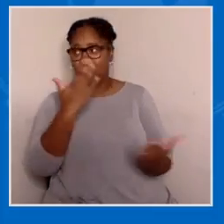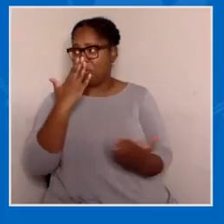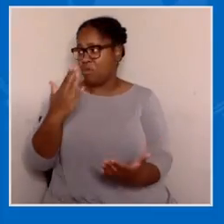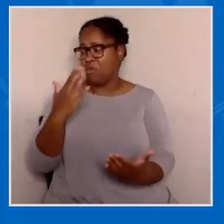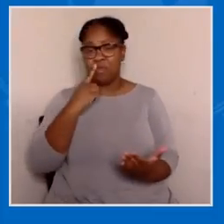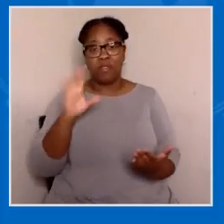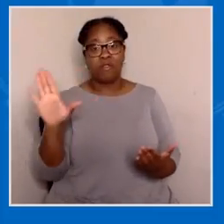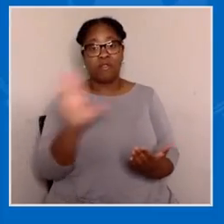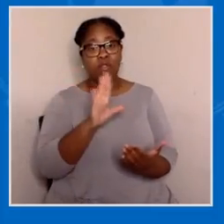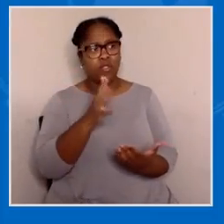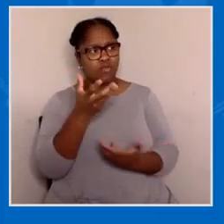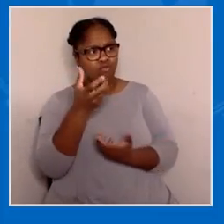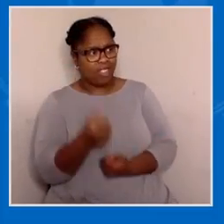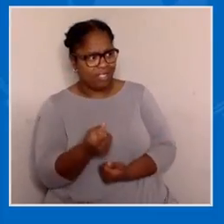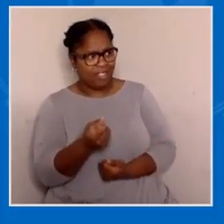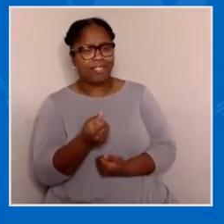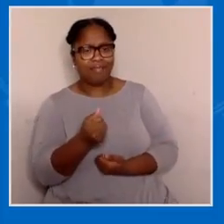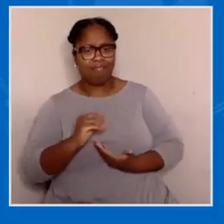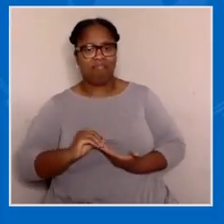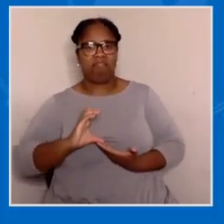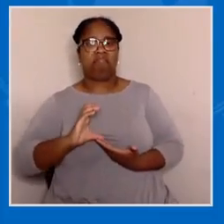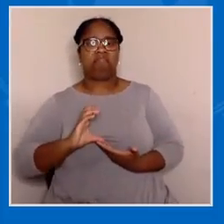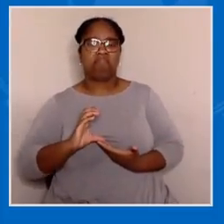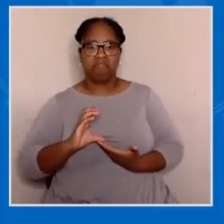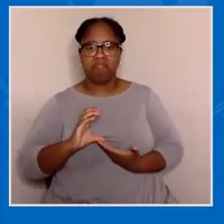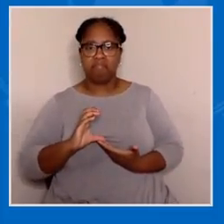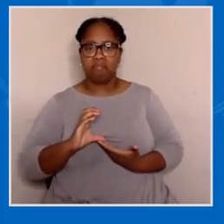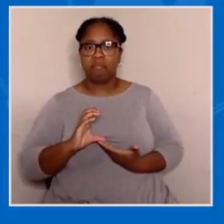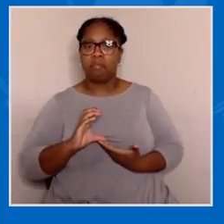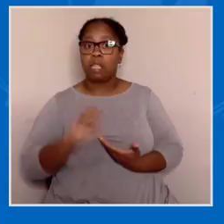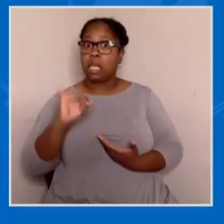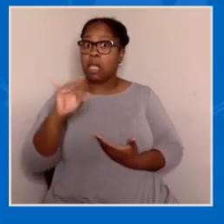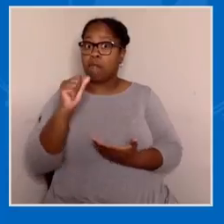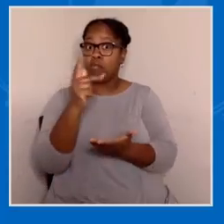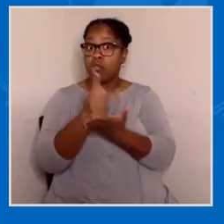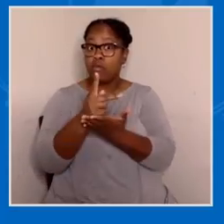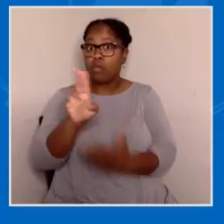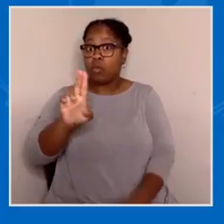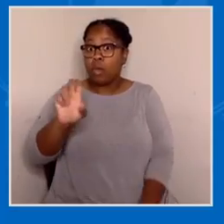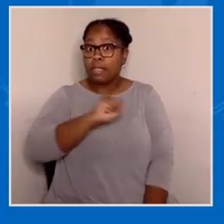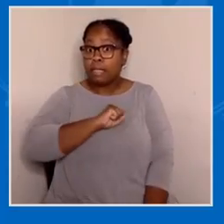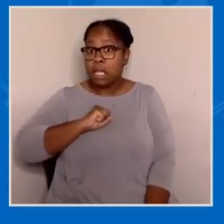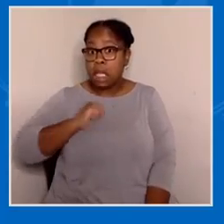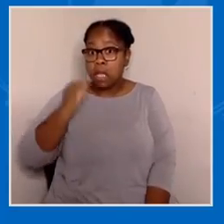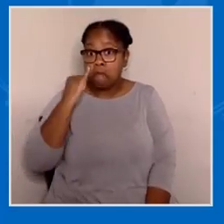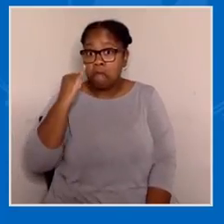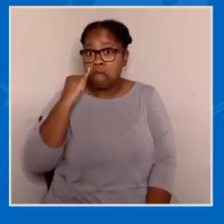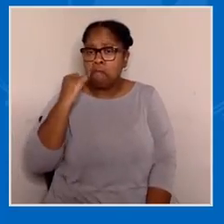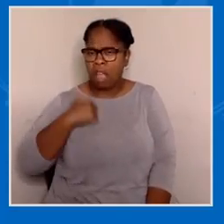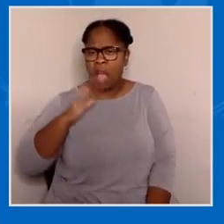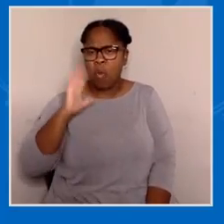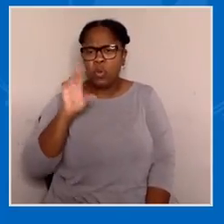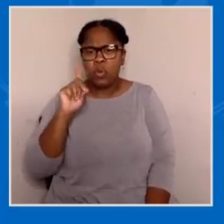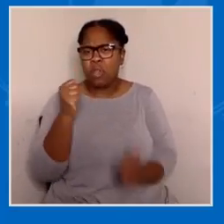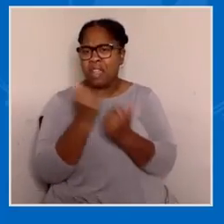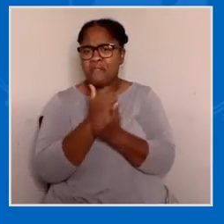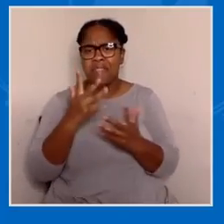trust and your confidence. If confirmed by the United States Senate, I will do everything I can to earn